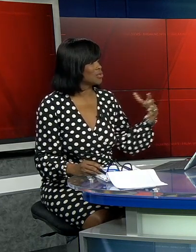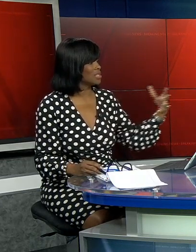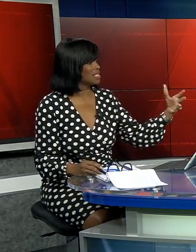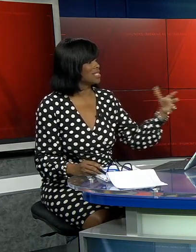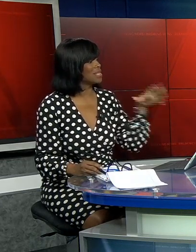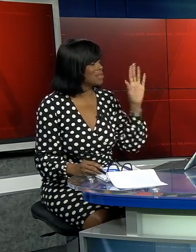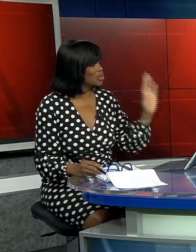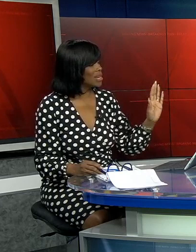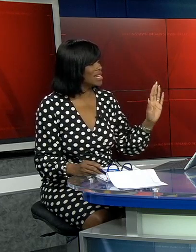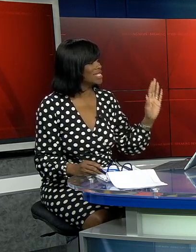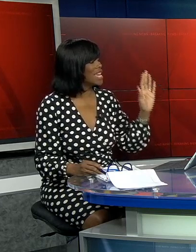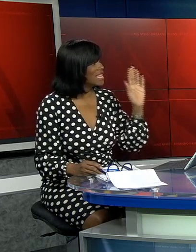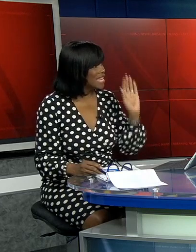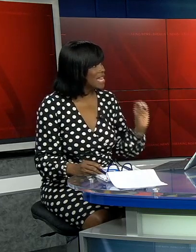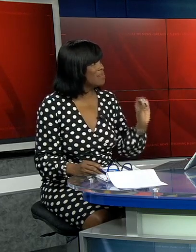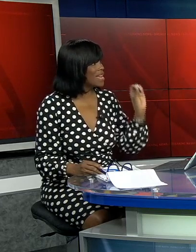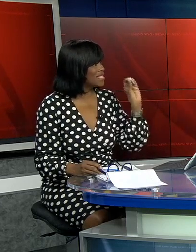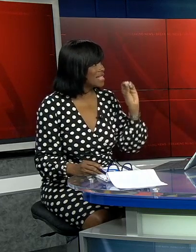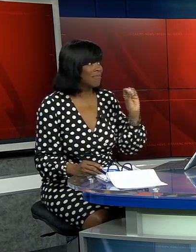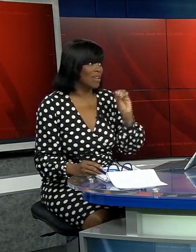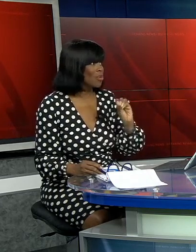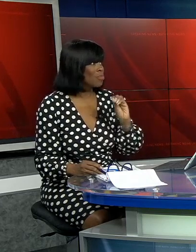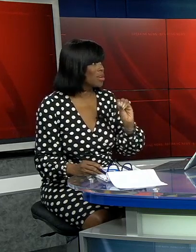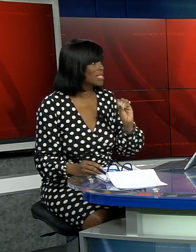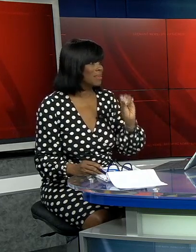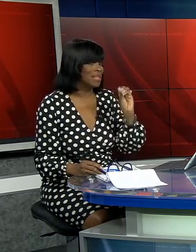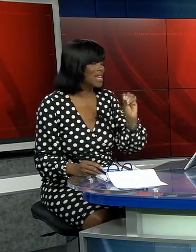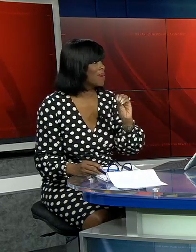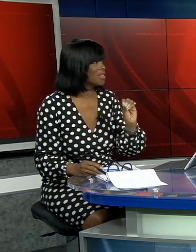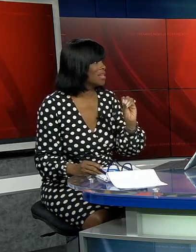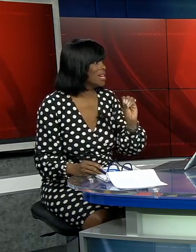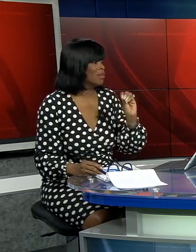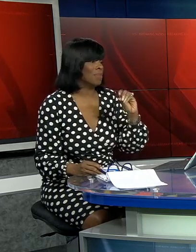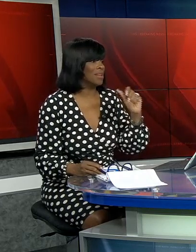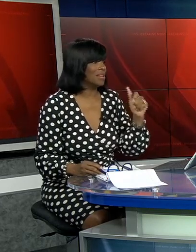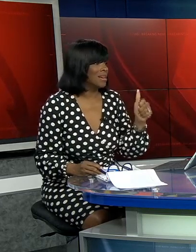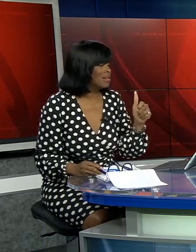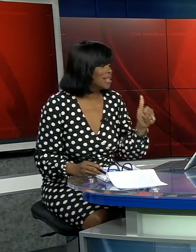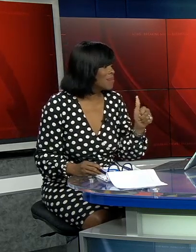this social distancing between us, the inmates in that federal prison. I mean, think about